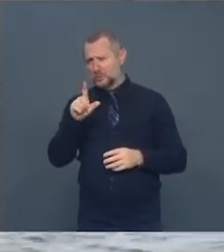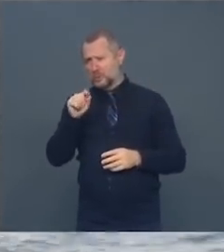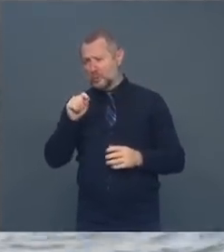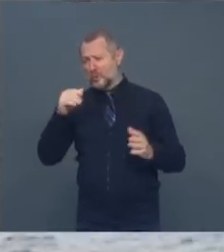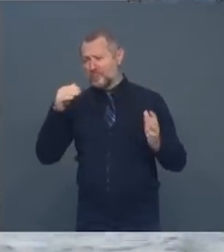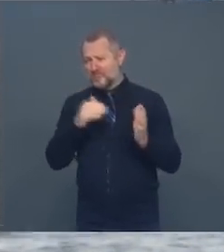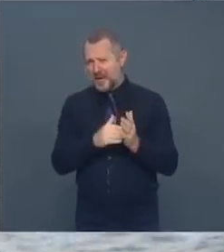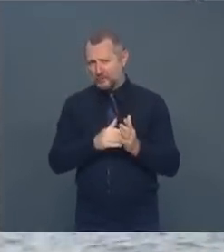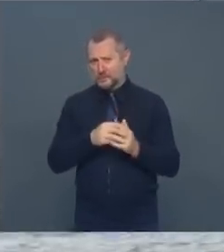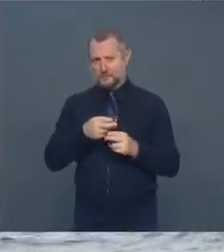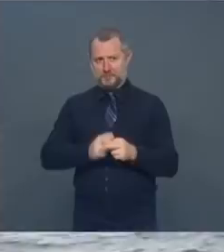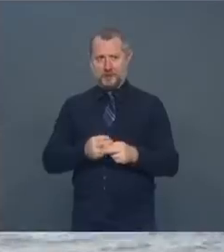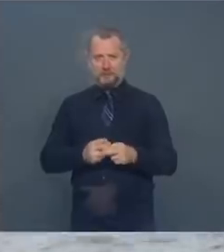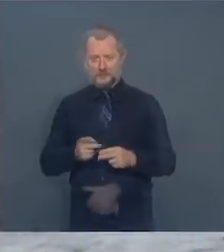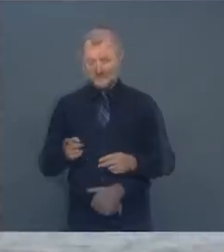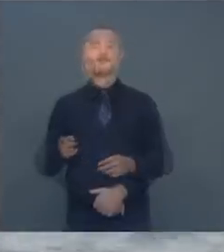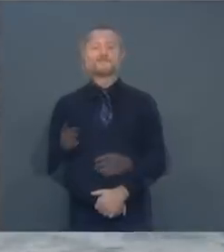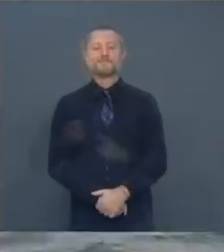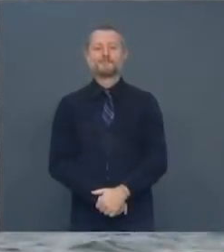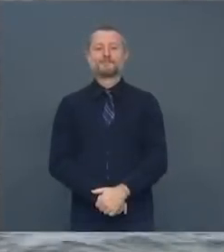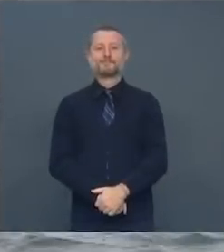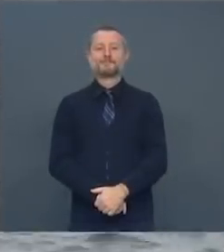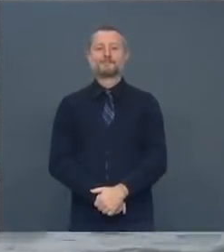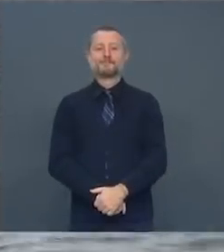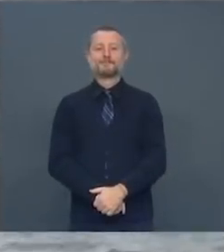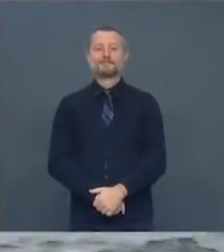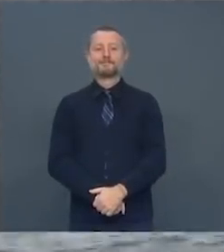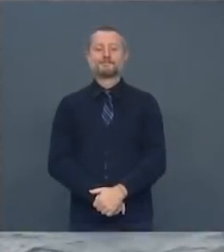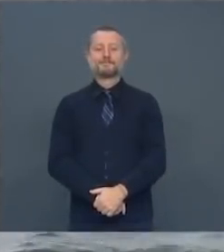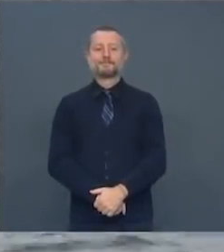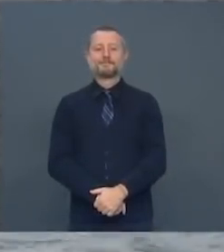and that is from a power plant out in Niagara